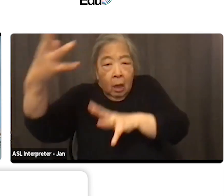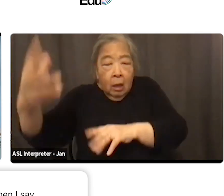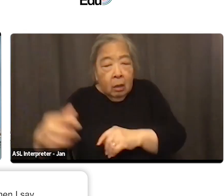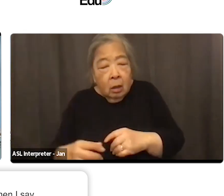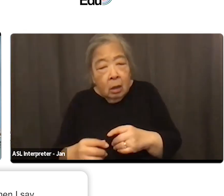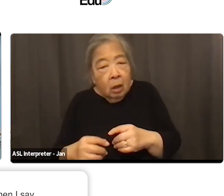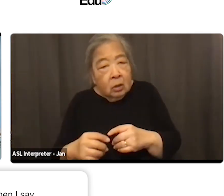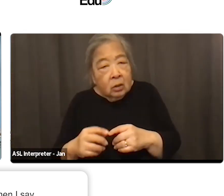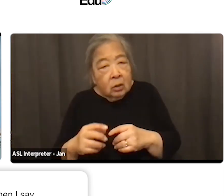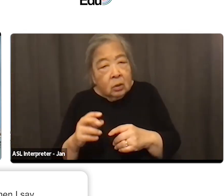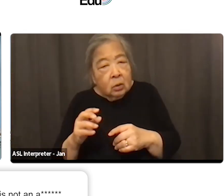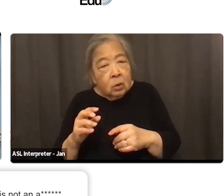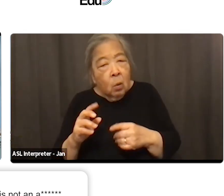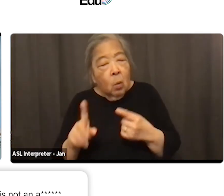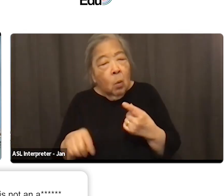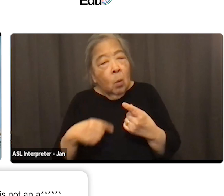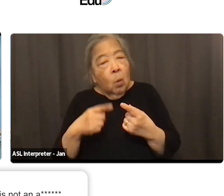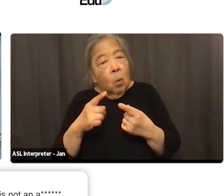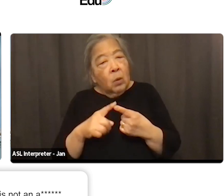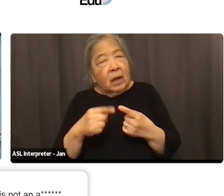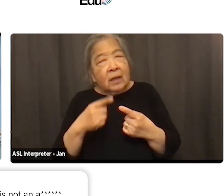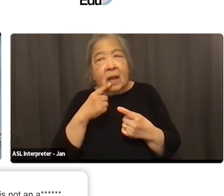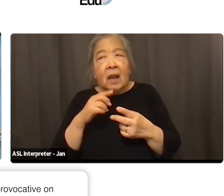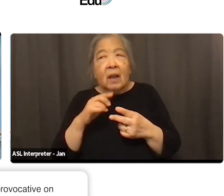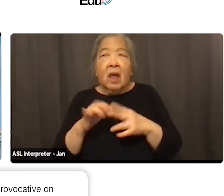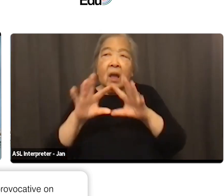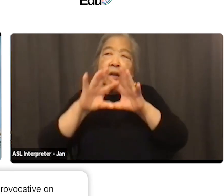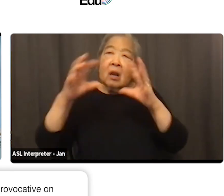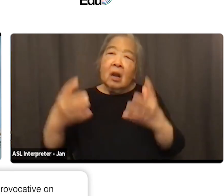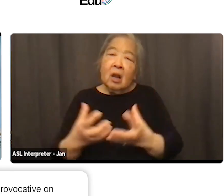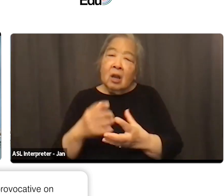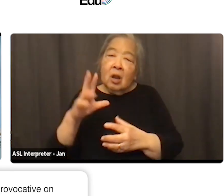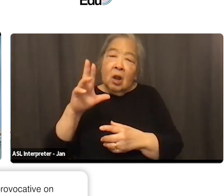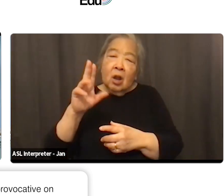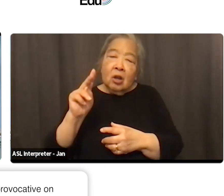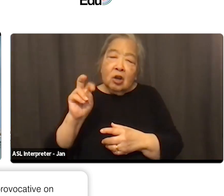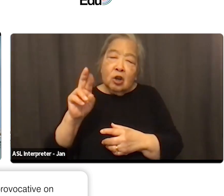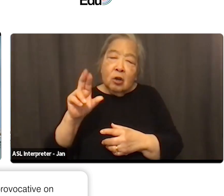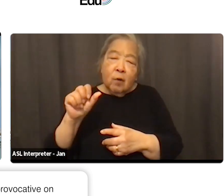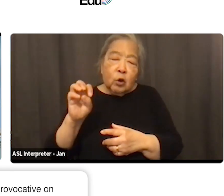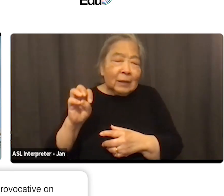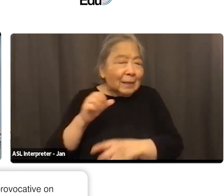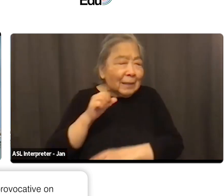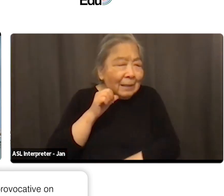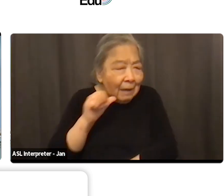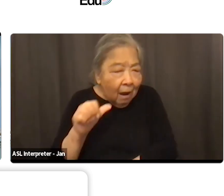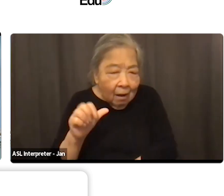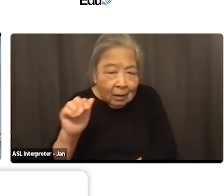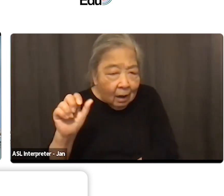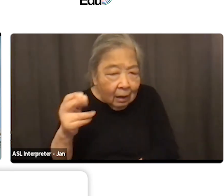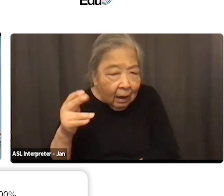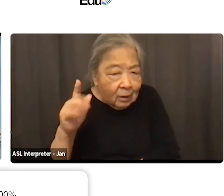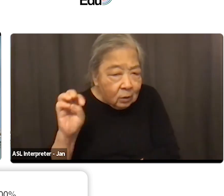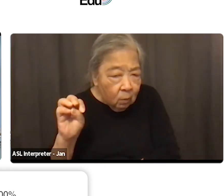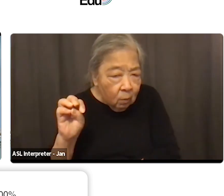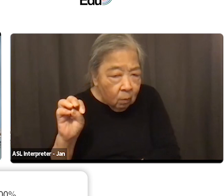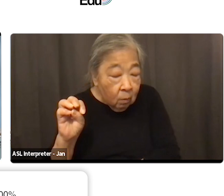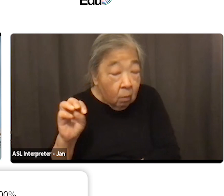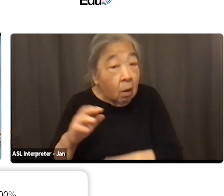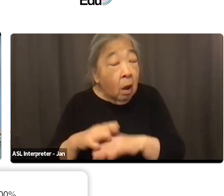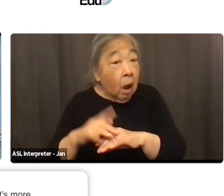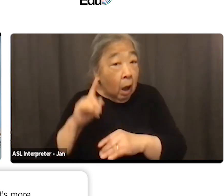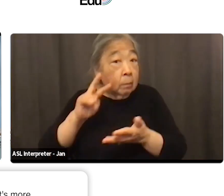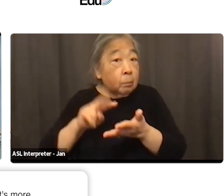right? So when I say the universe is not an asshole, it's really provocative on purpose,